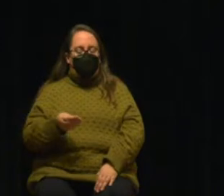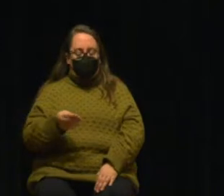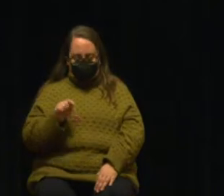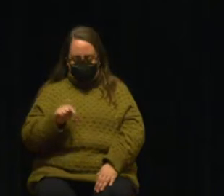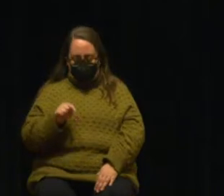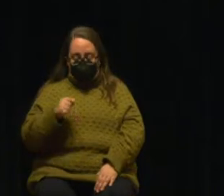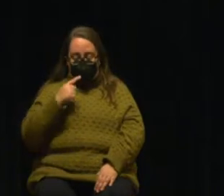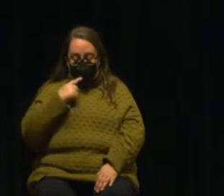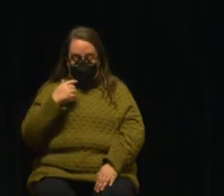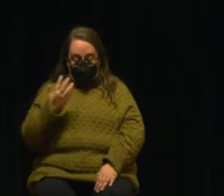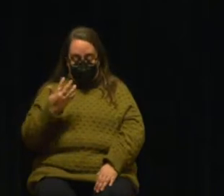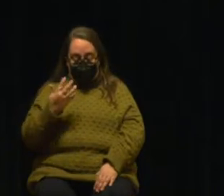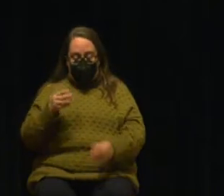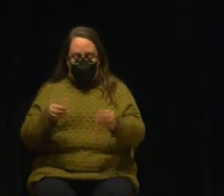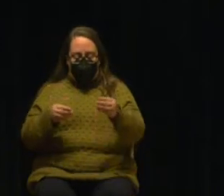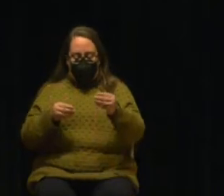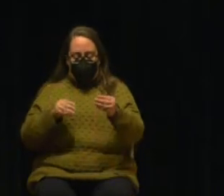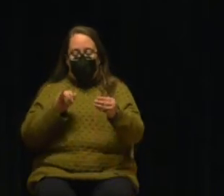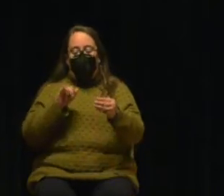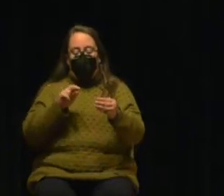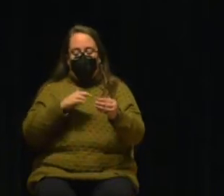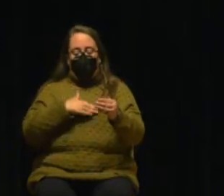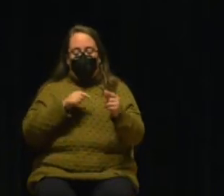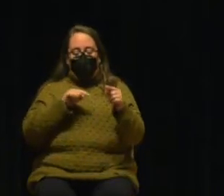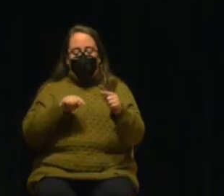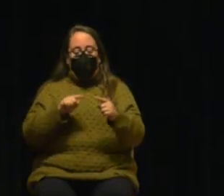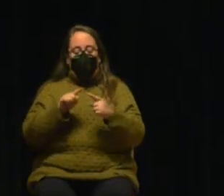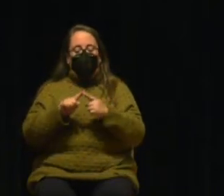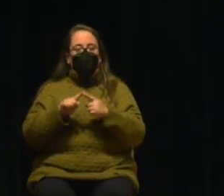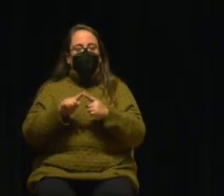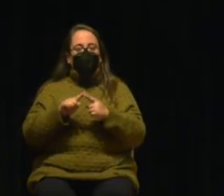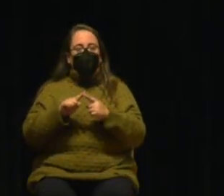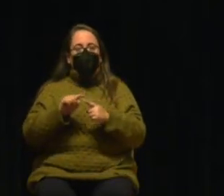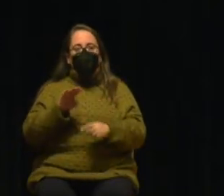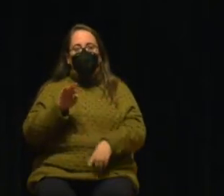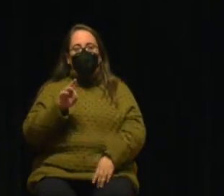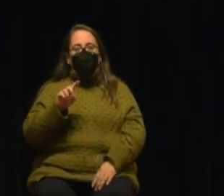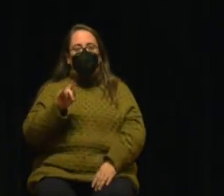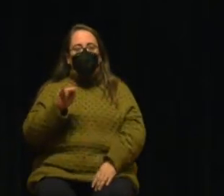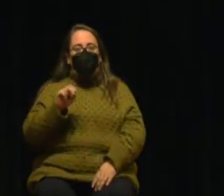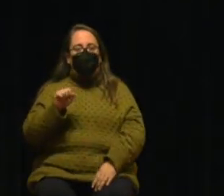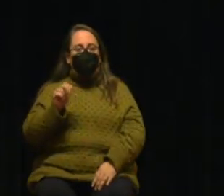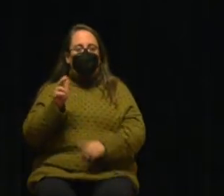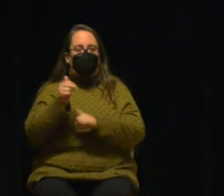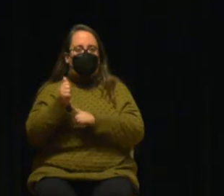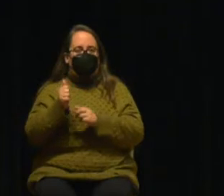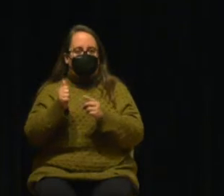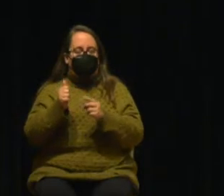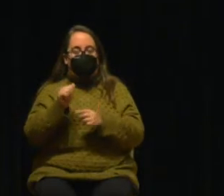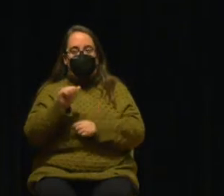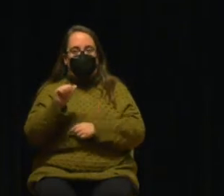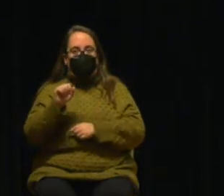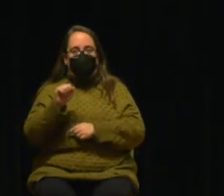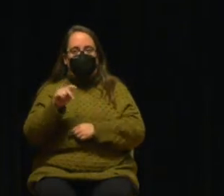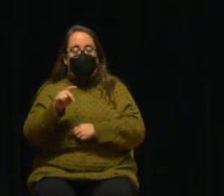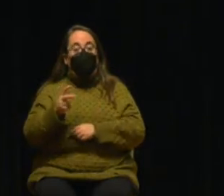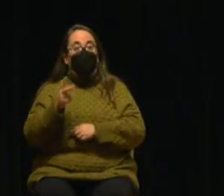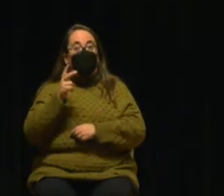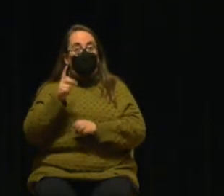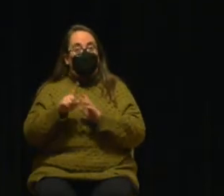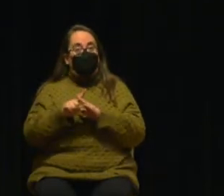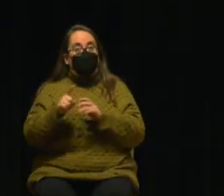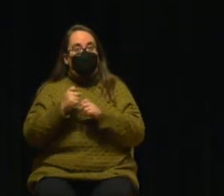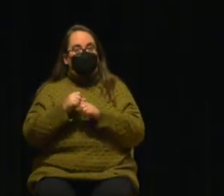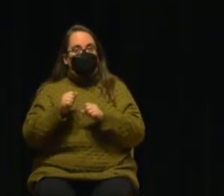said the following: "Sir, will you come down to Bloodgood's Hotel as soon as possible? There are three fugitive slaves here and they want their